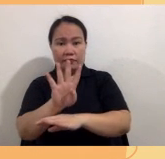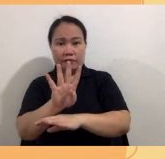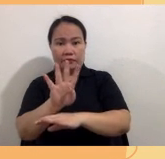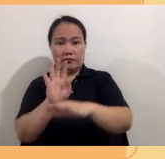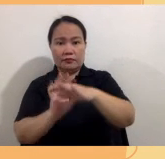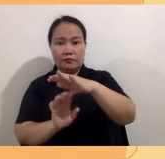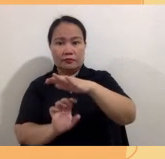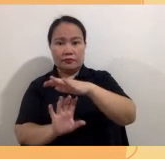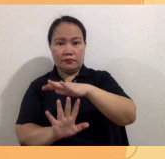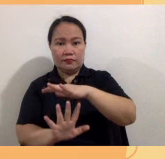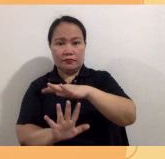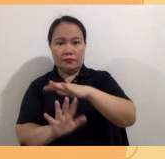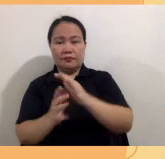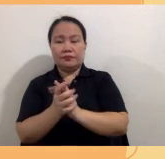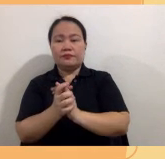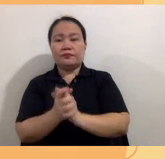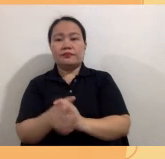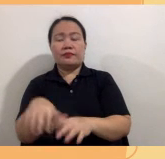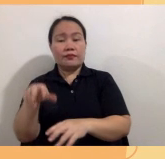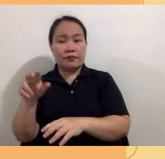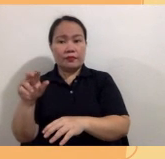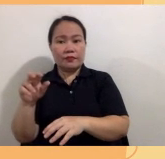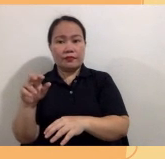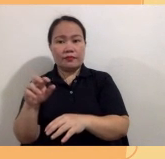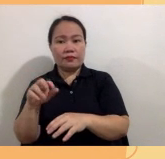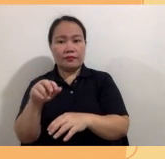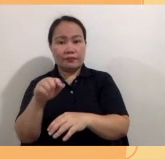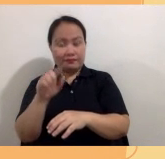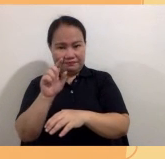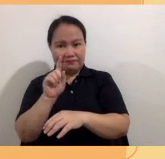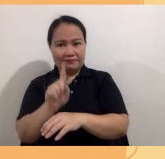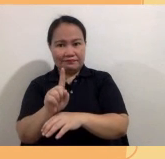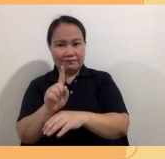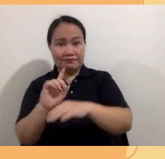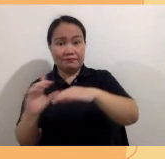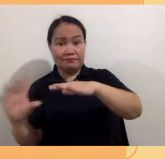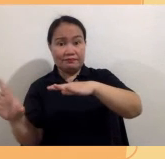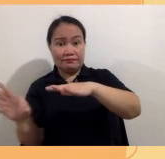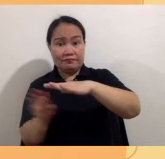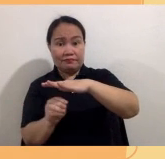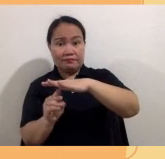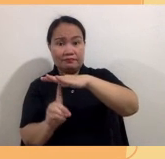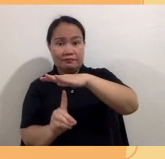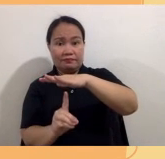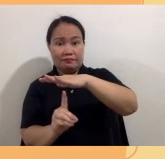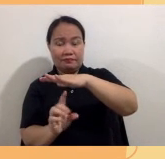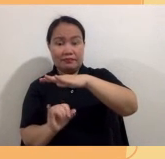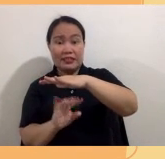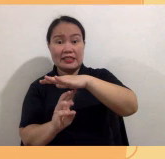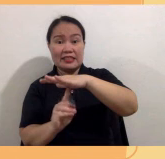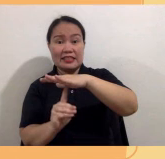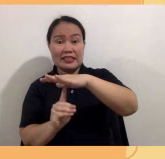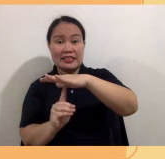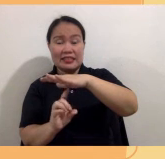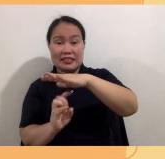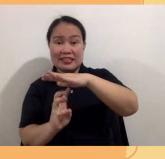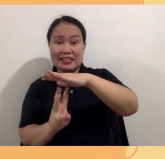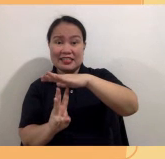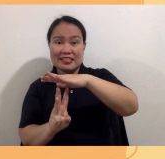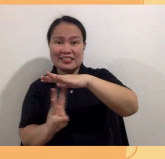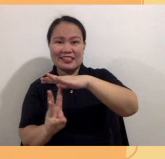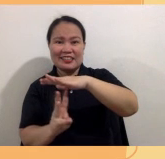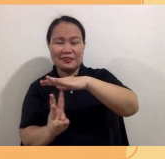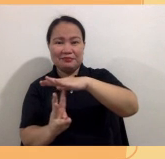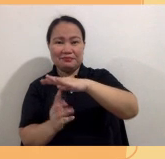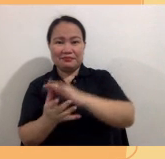Okay, so the answer is 4/5. Next, 3 minus 2, that is 1. And then, copy the denominator, that is 6.